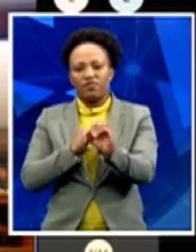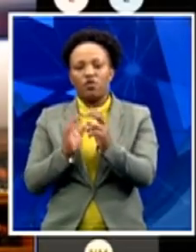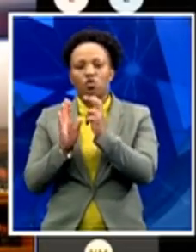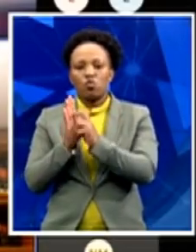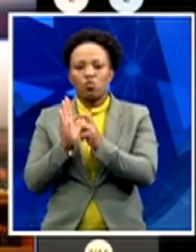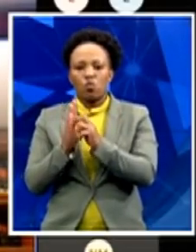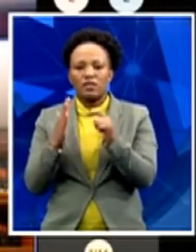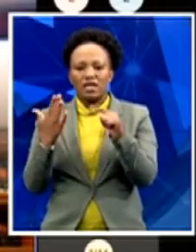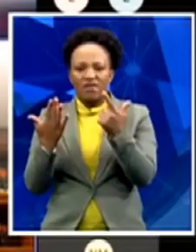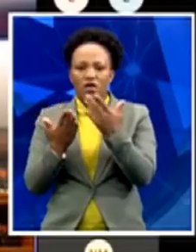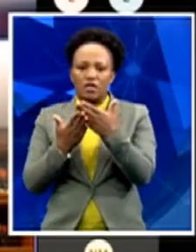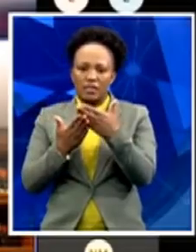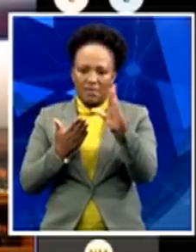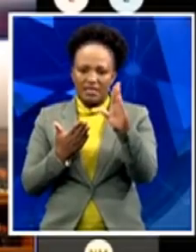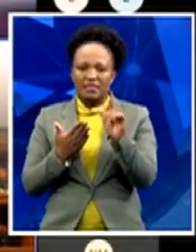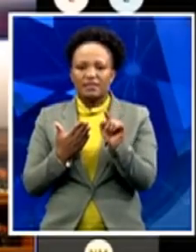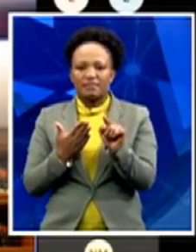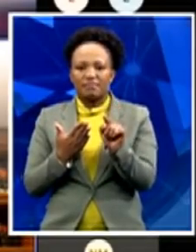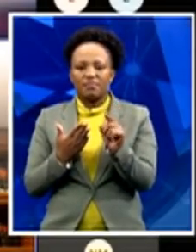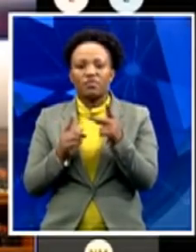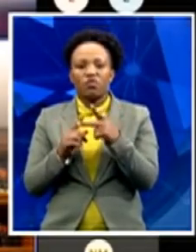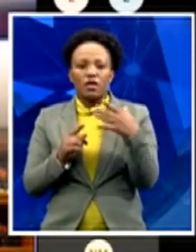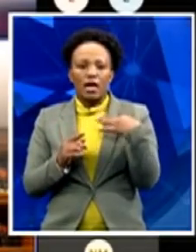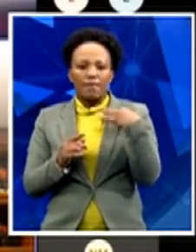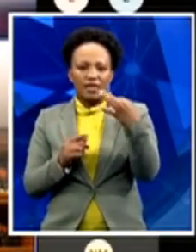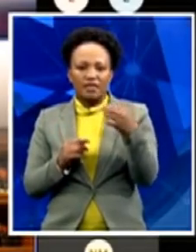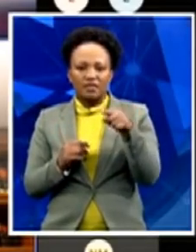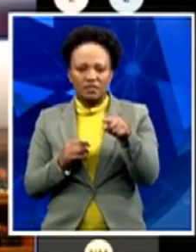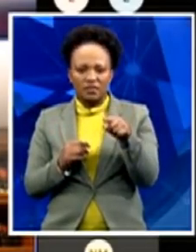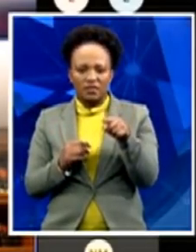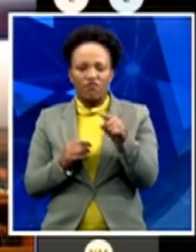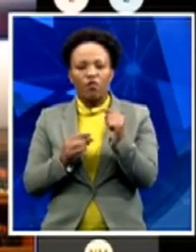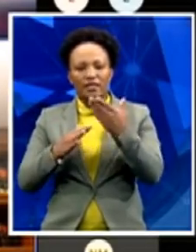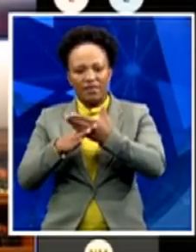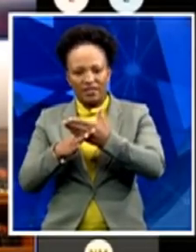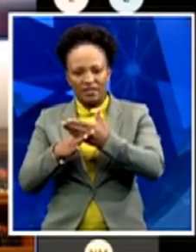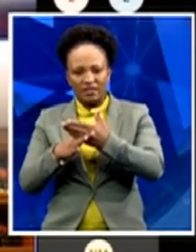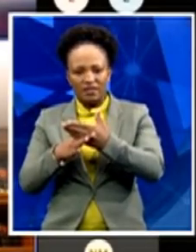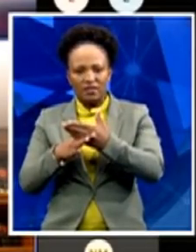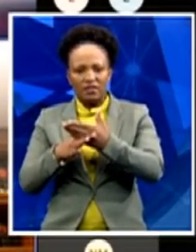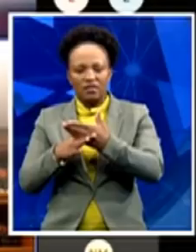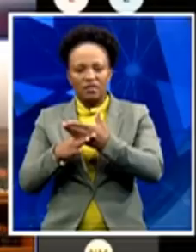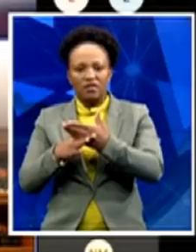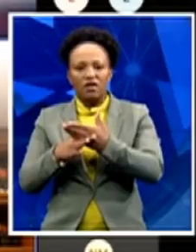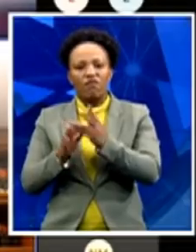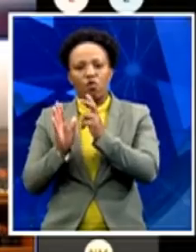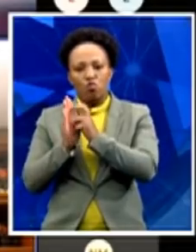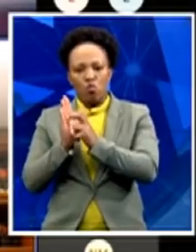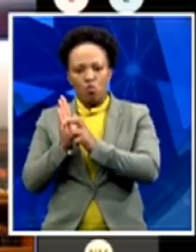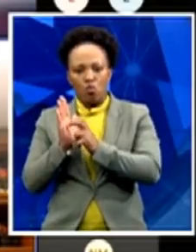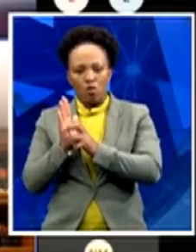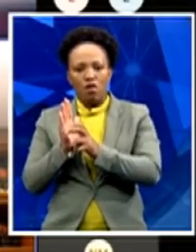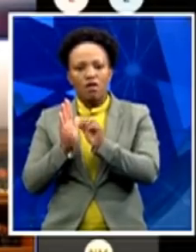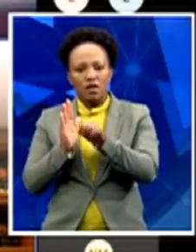the application for intervention is struck from the roll with costs, including the cost of